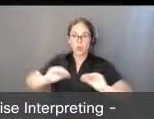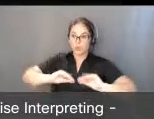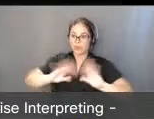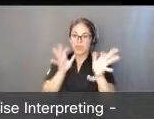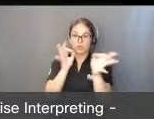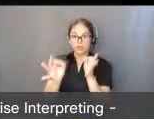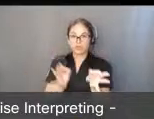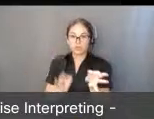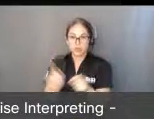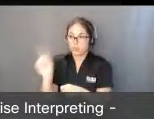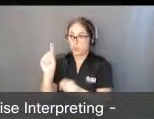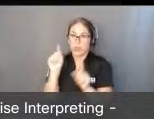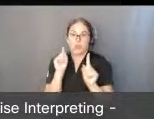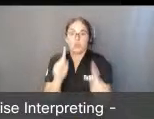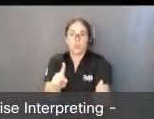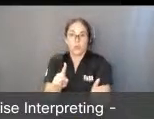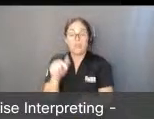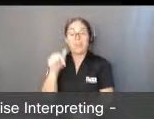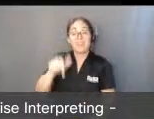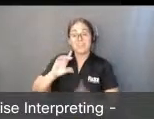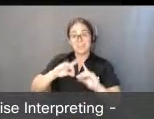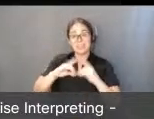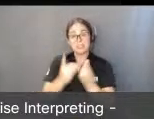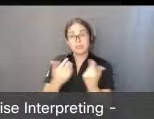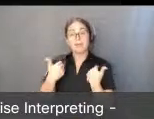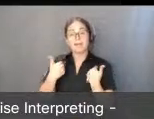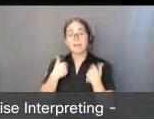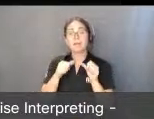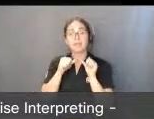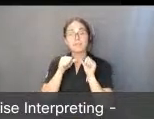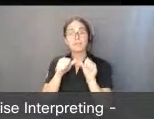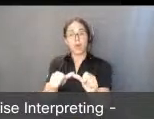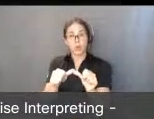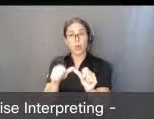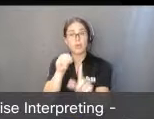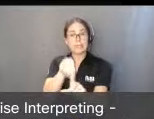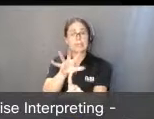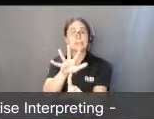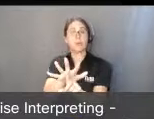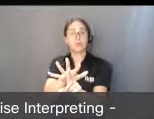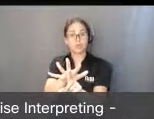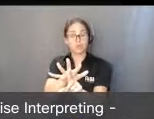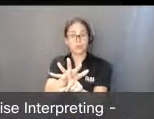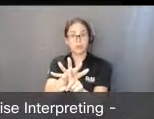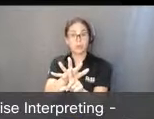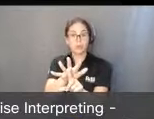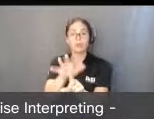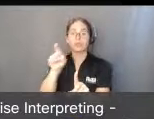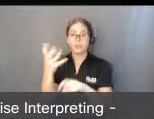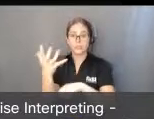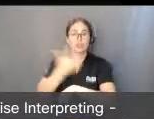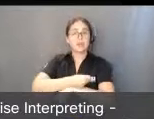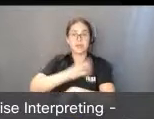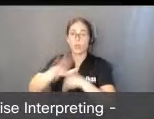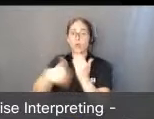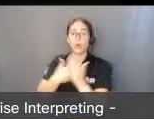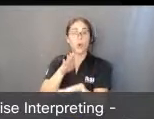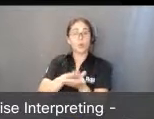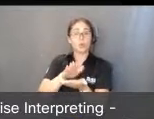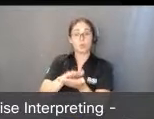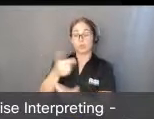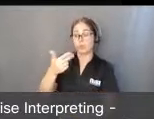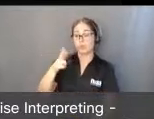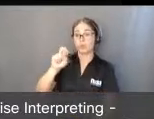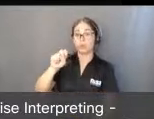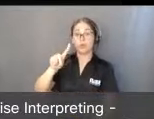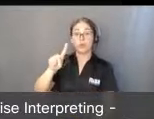direction. This district has ongoing exposure, so shut down at all schools. An example, Grand Terrace Elementary